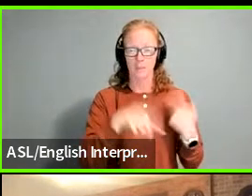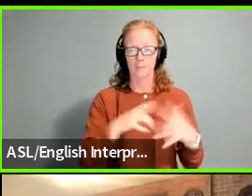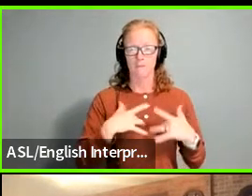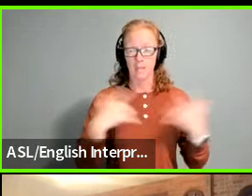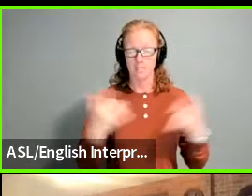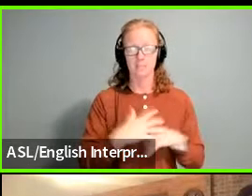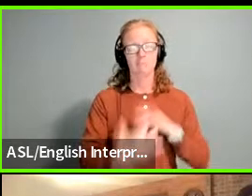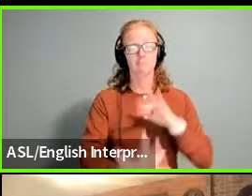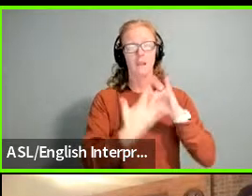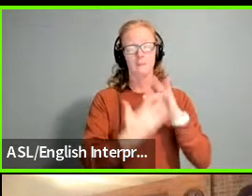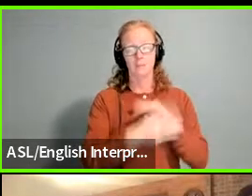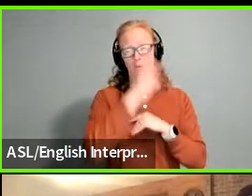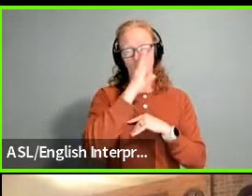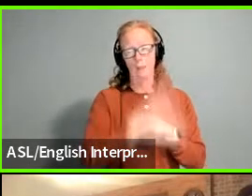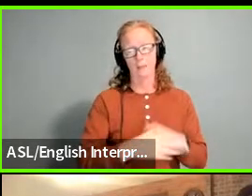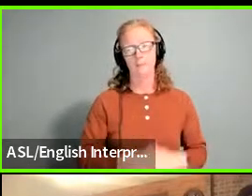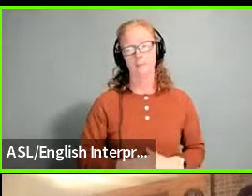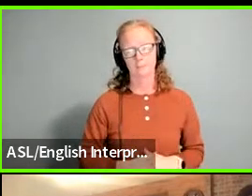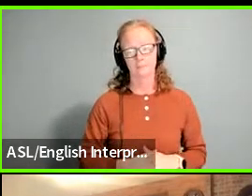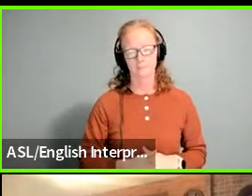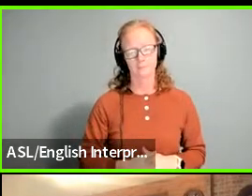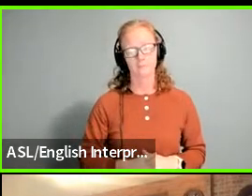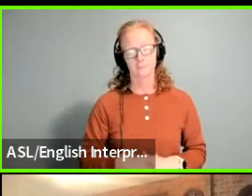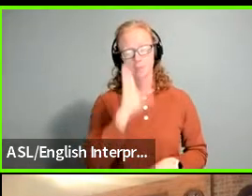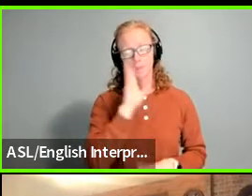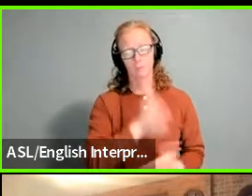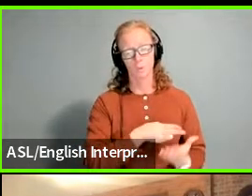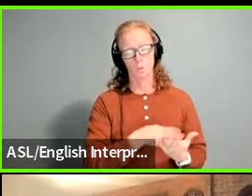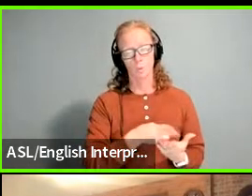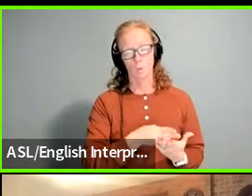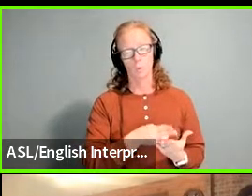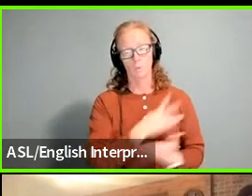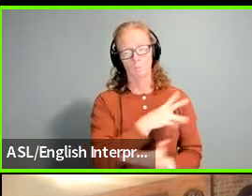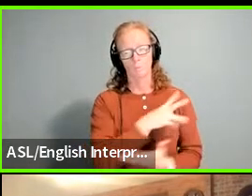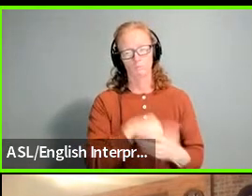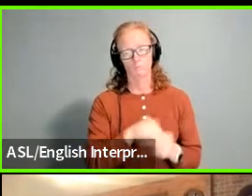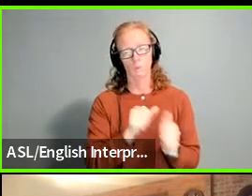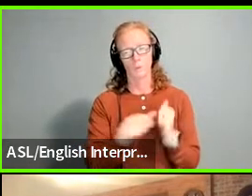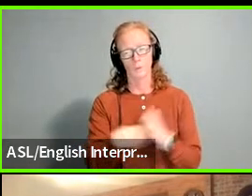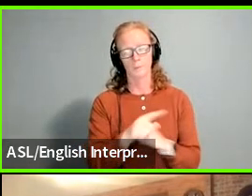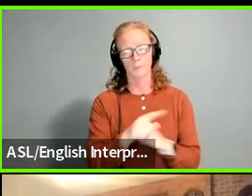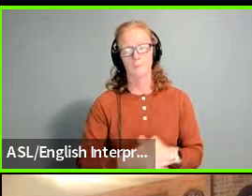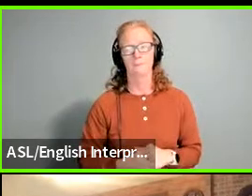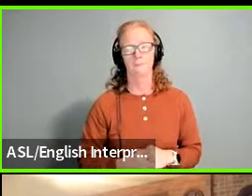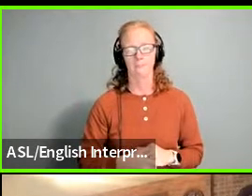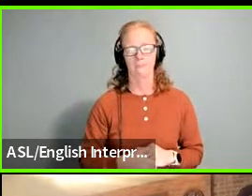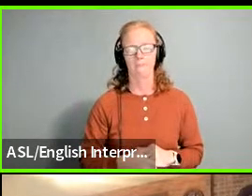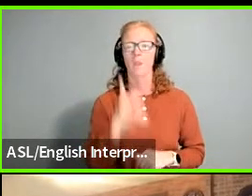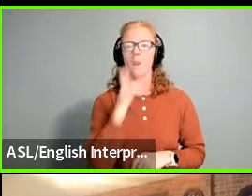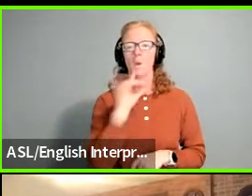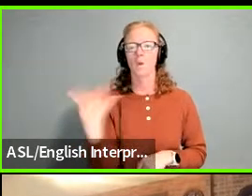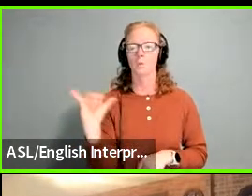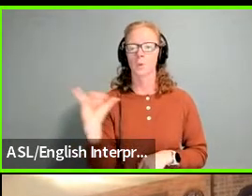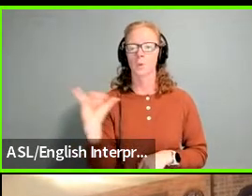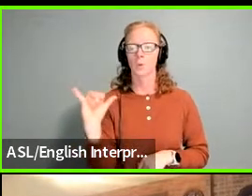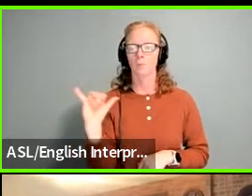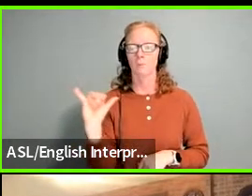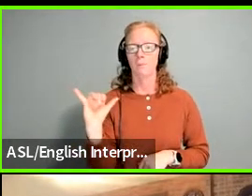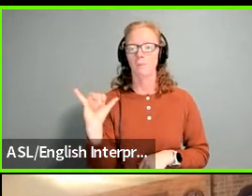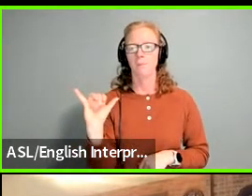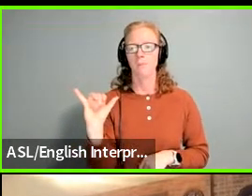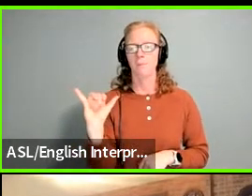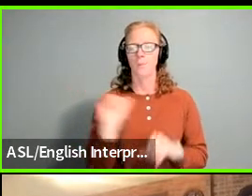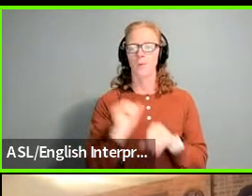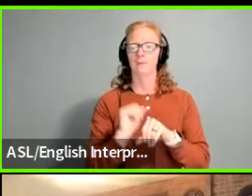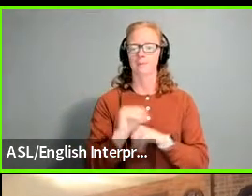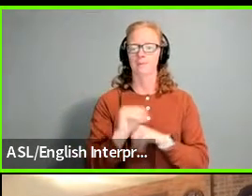free to contact me directly, and I will make sure that we engage with you upon that. We also do send out